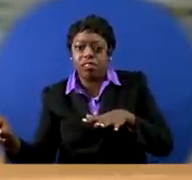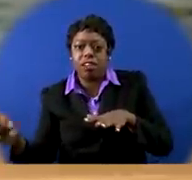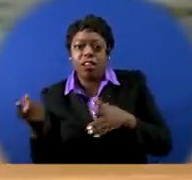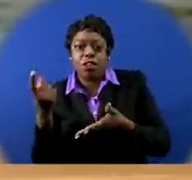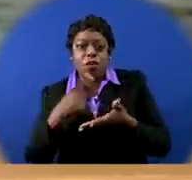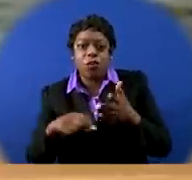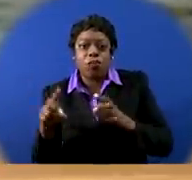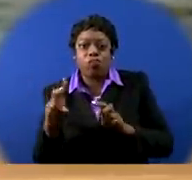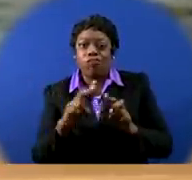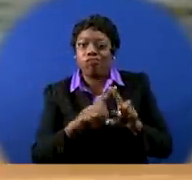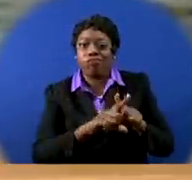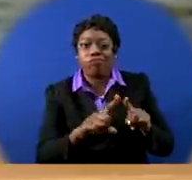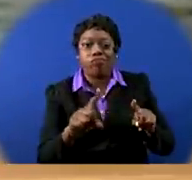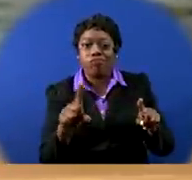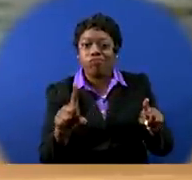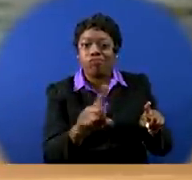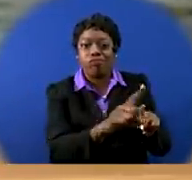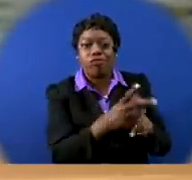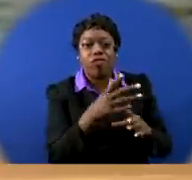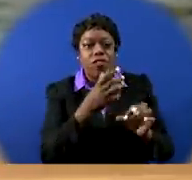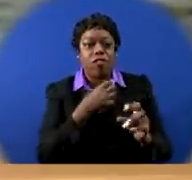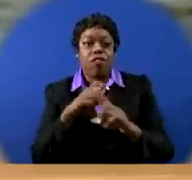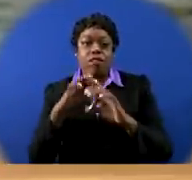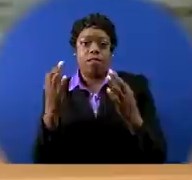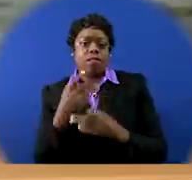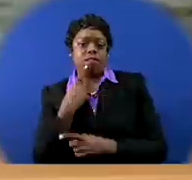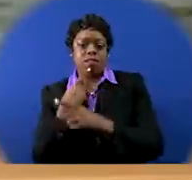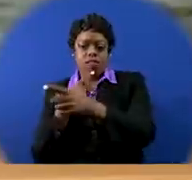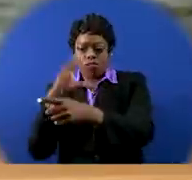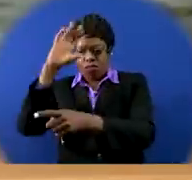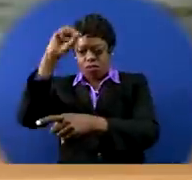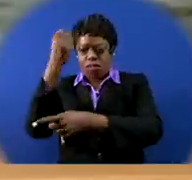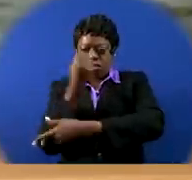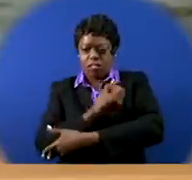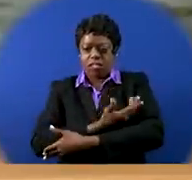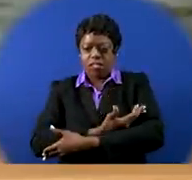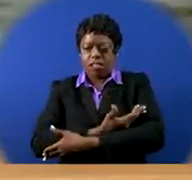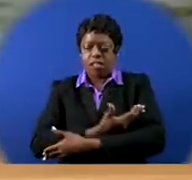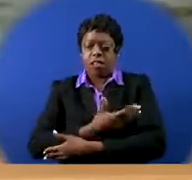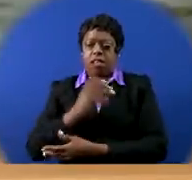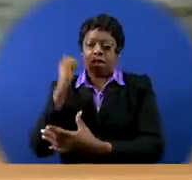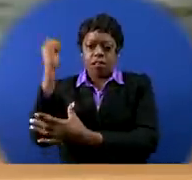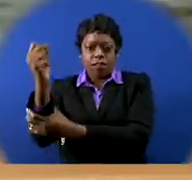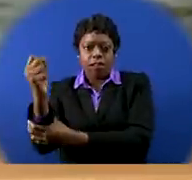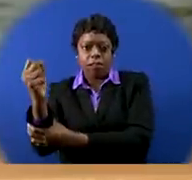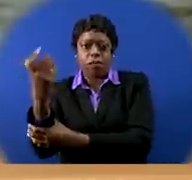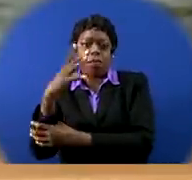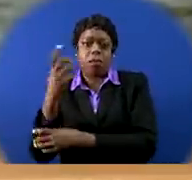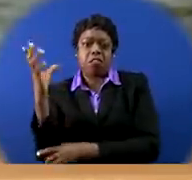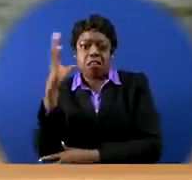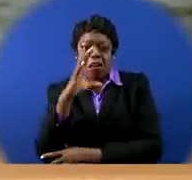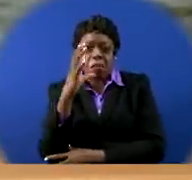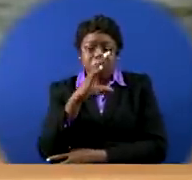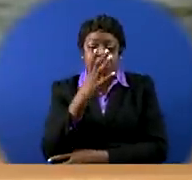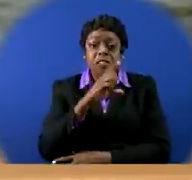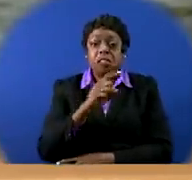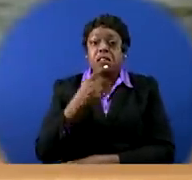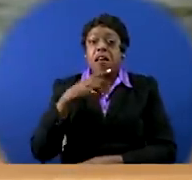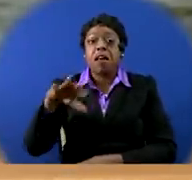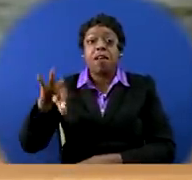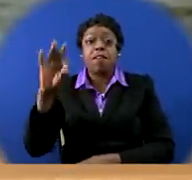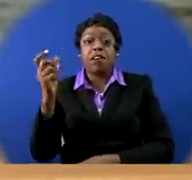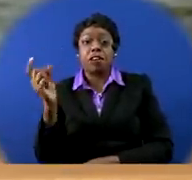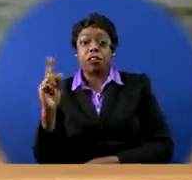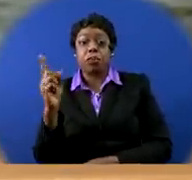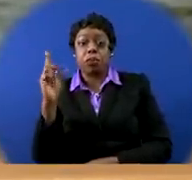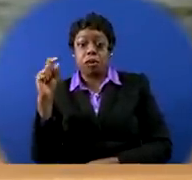had wandered from the family. He said, you're a son of Abraham, and I came to hunt you down until I got you where I